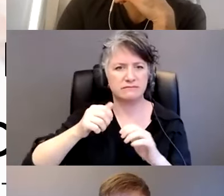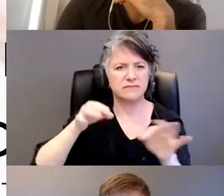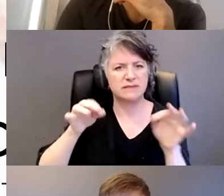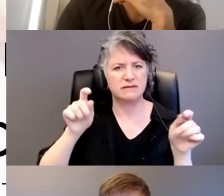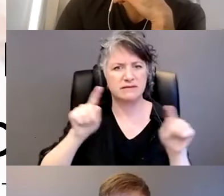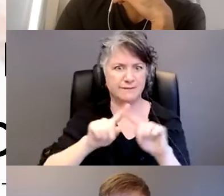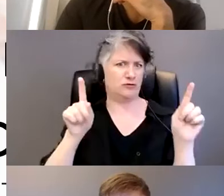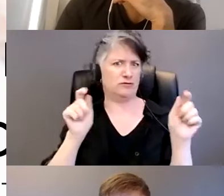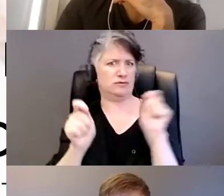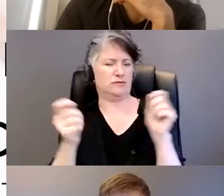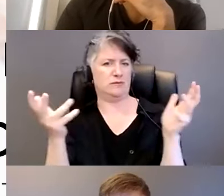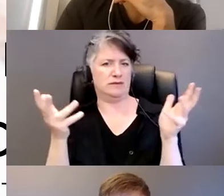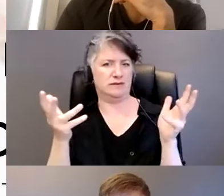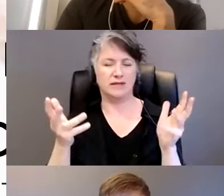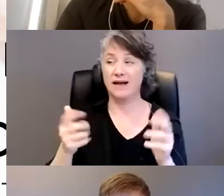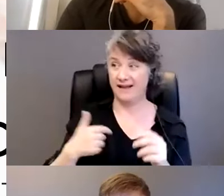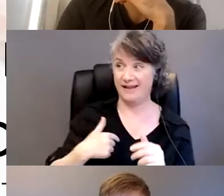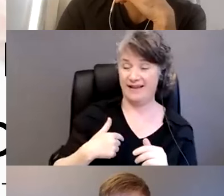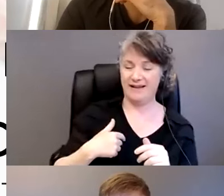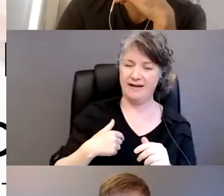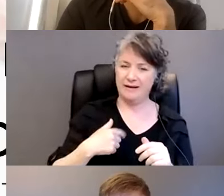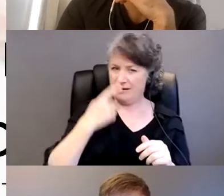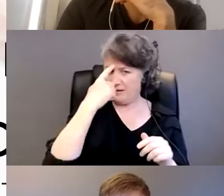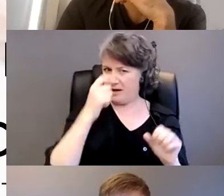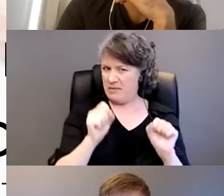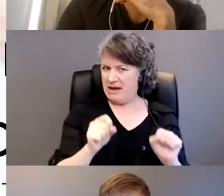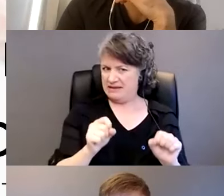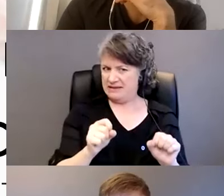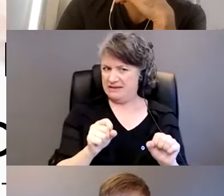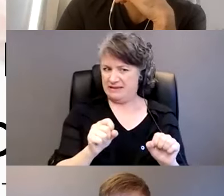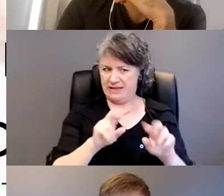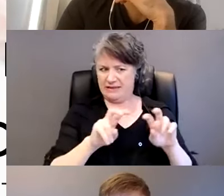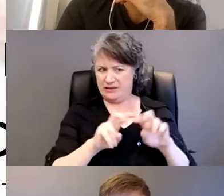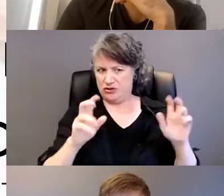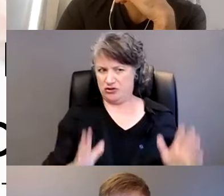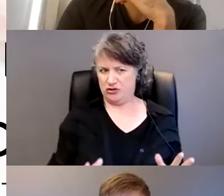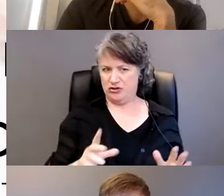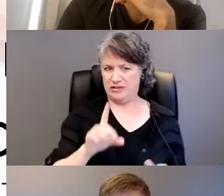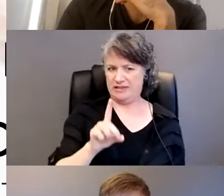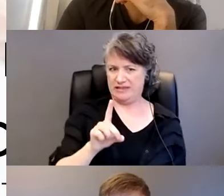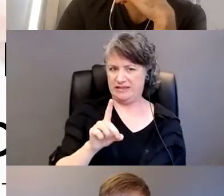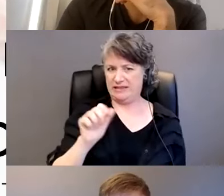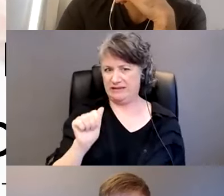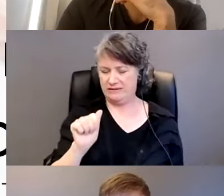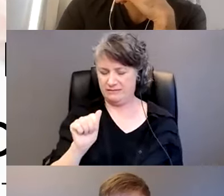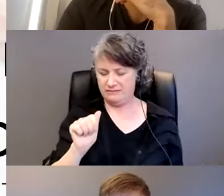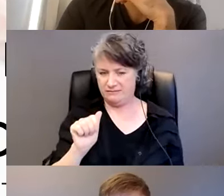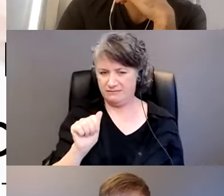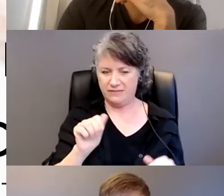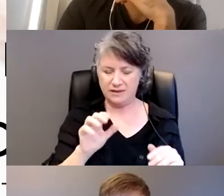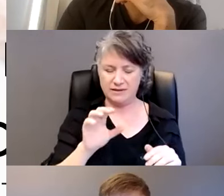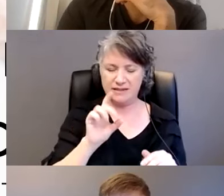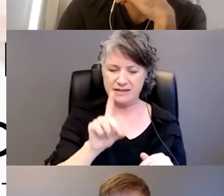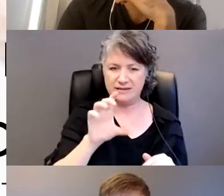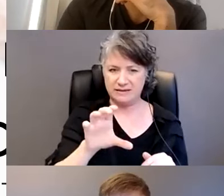unlike my colleagues, designated capacity assessors, we are all, I believe all of us are self-employed. So we are not covered